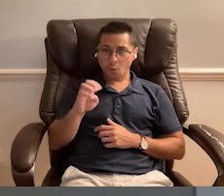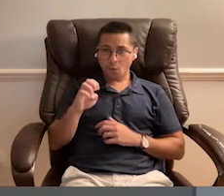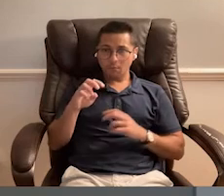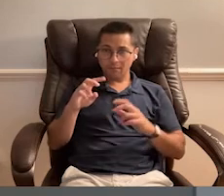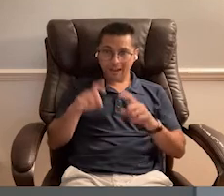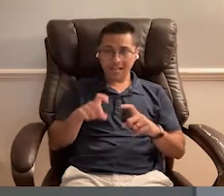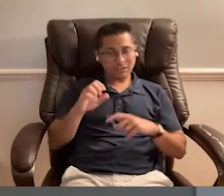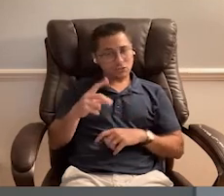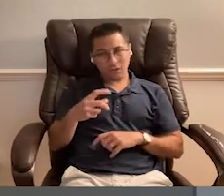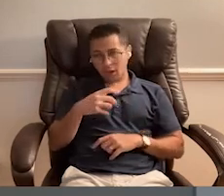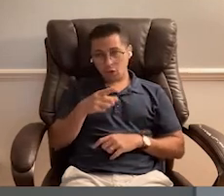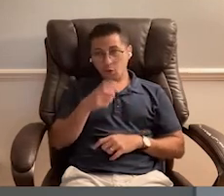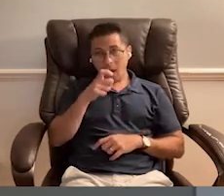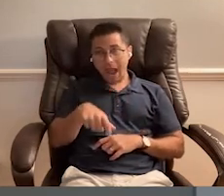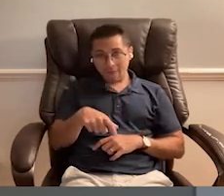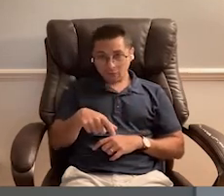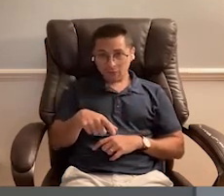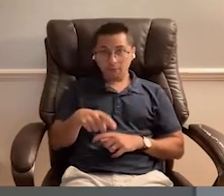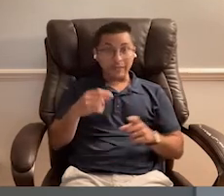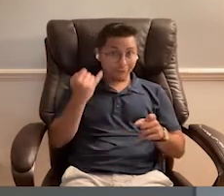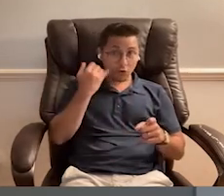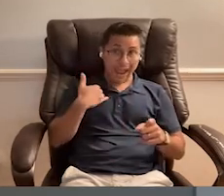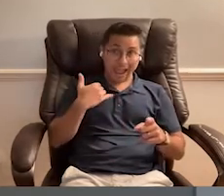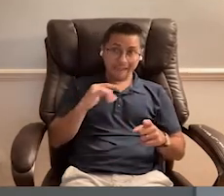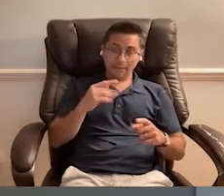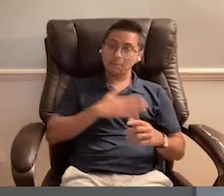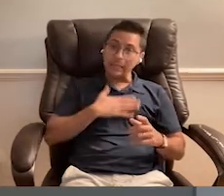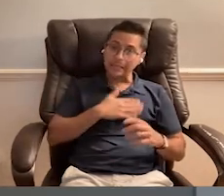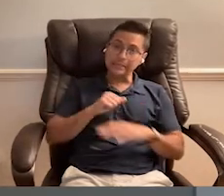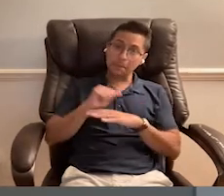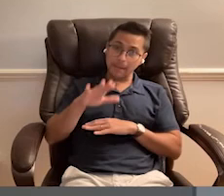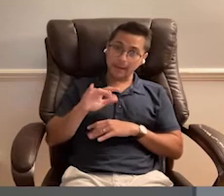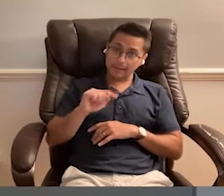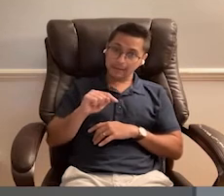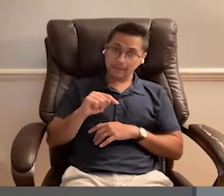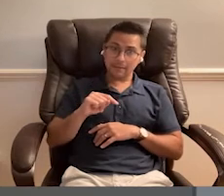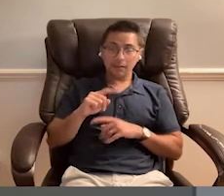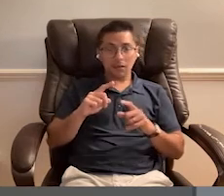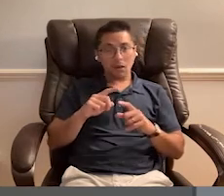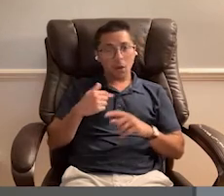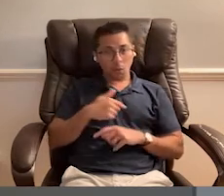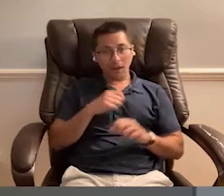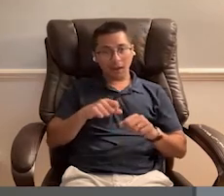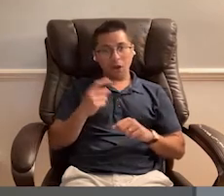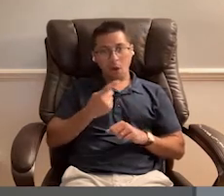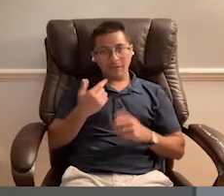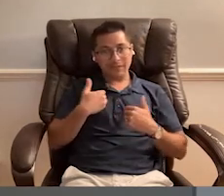have a chromosome analysis. It's okay, you don't have to. If you have it, then please submit